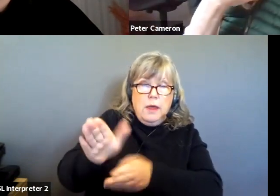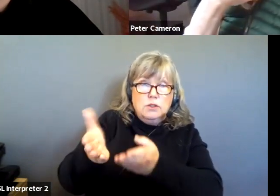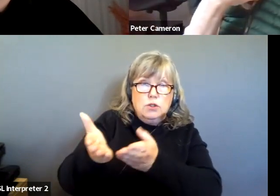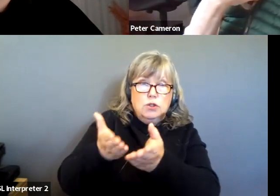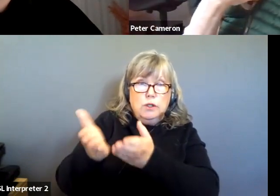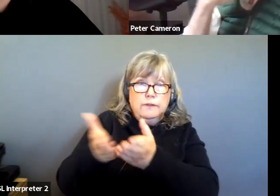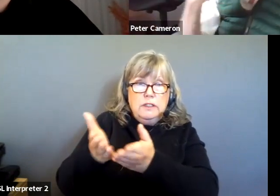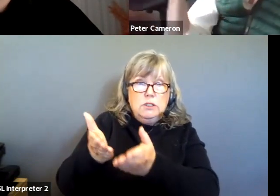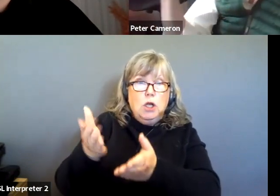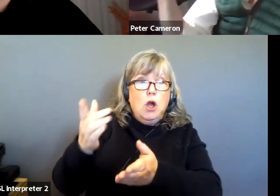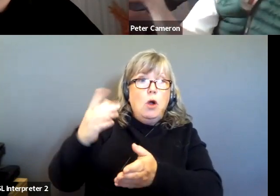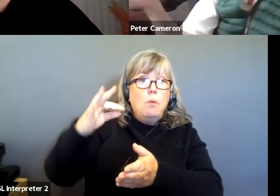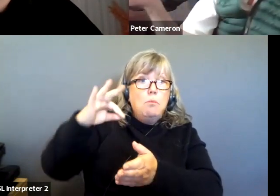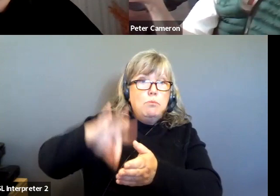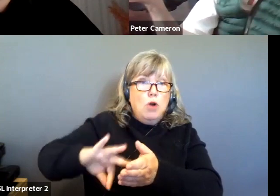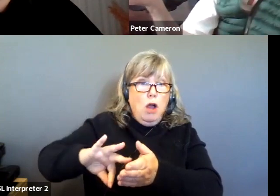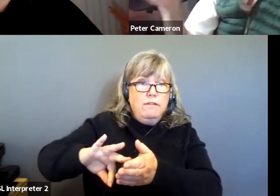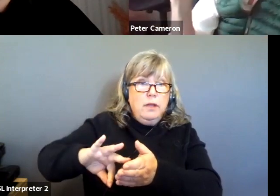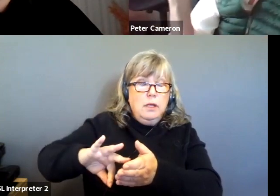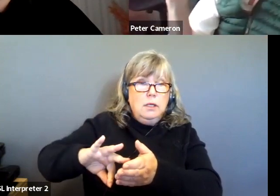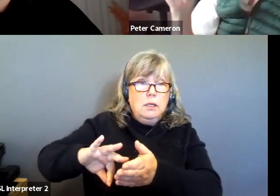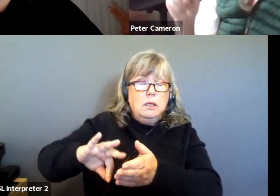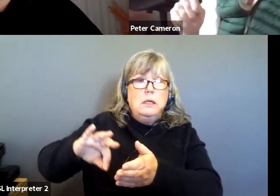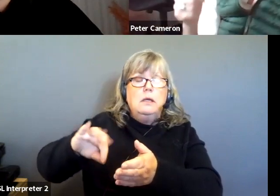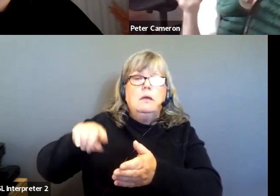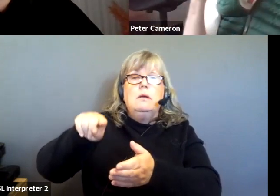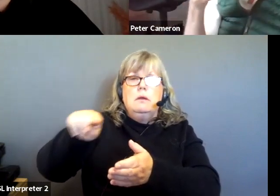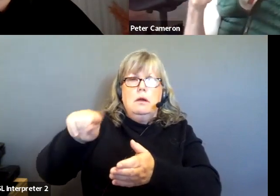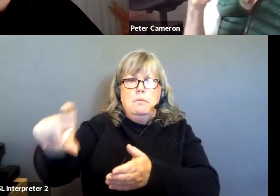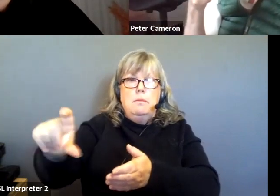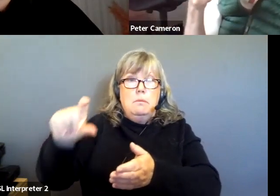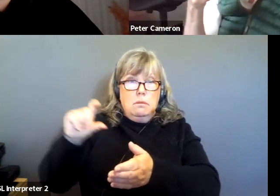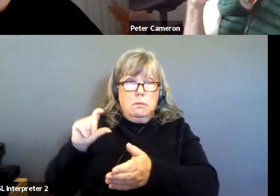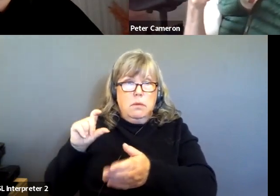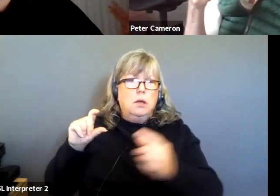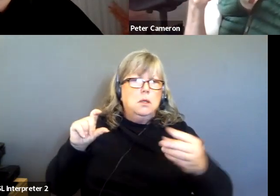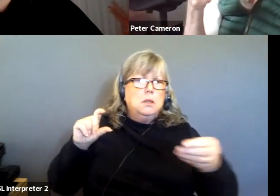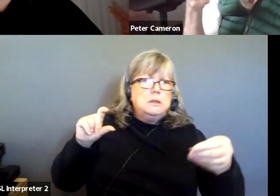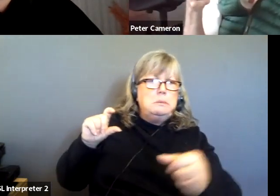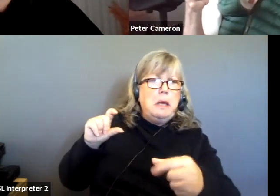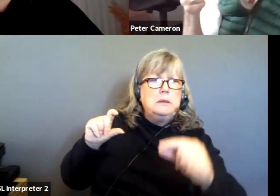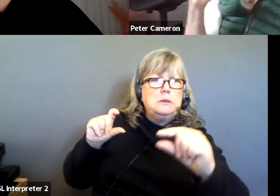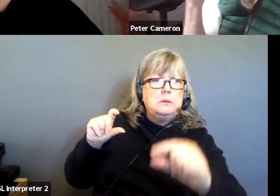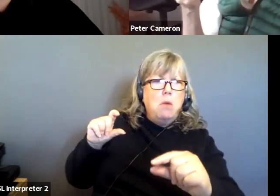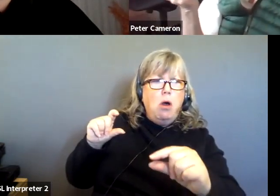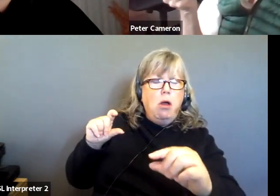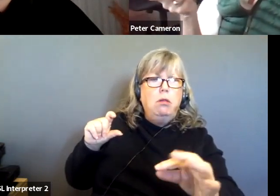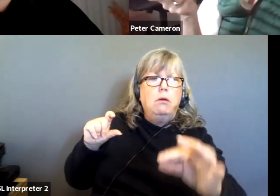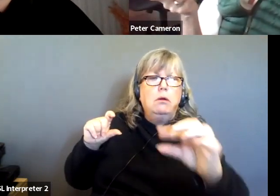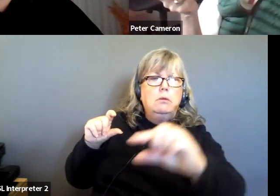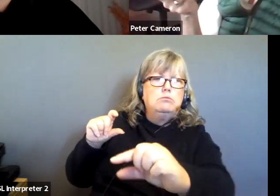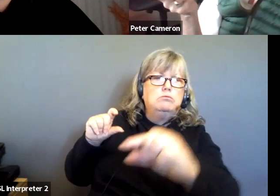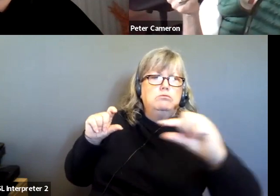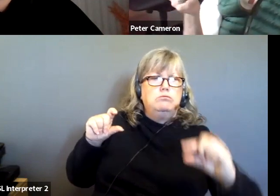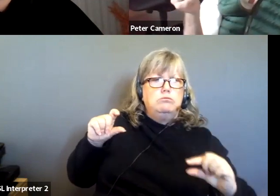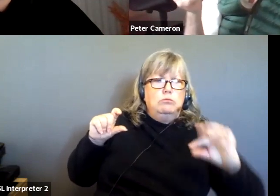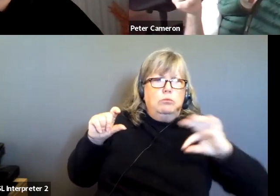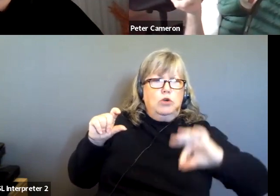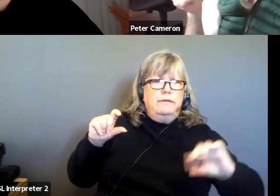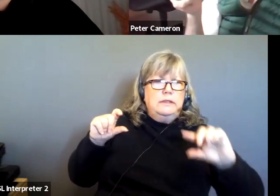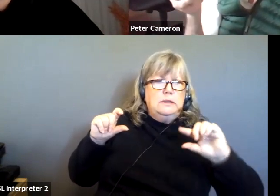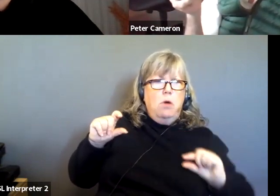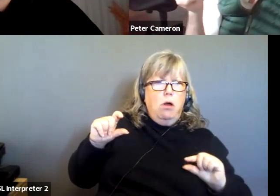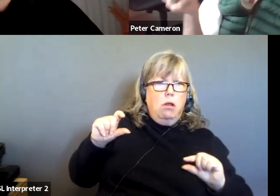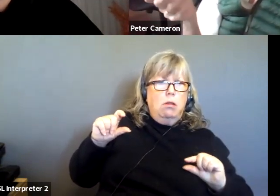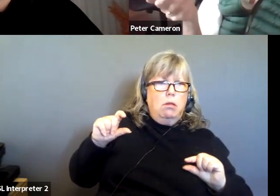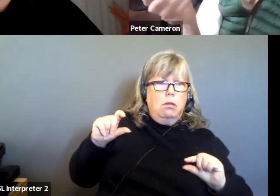I would get less, they would get more. That's one way. Wages obviously are another way that people benefit,